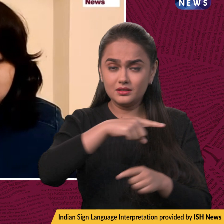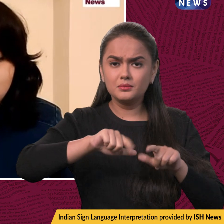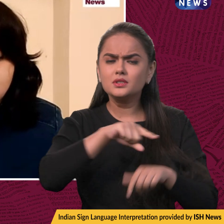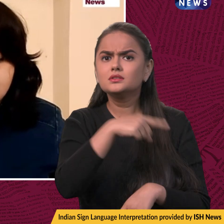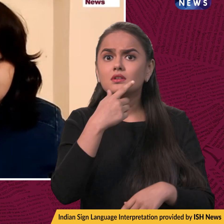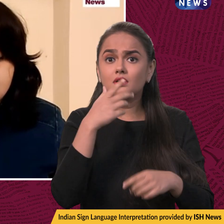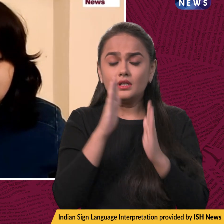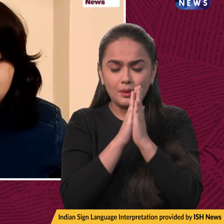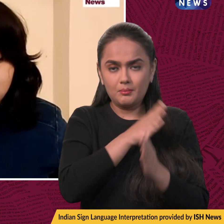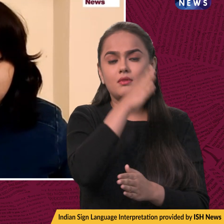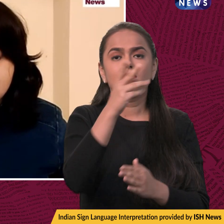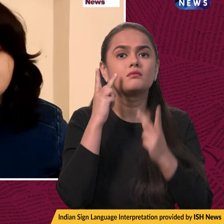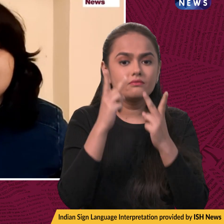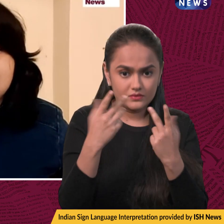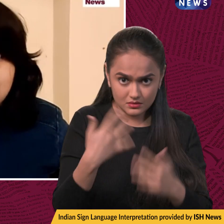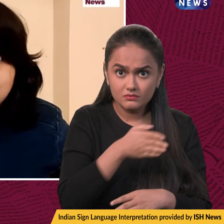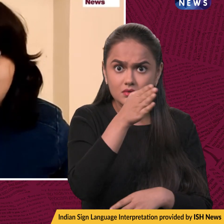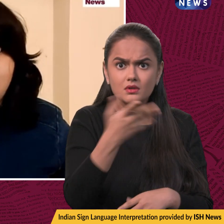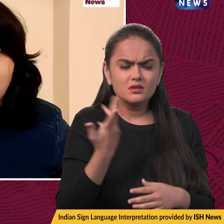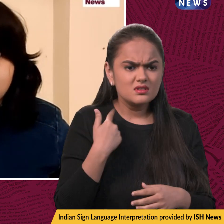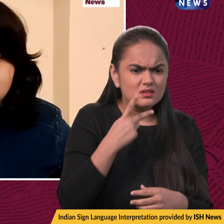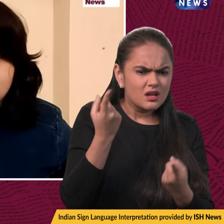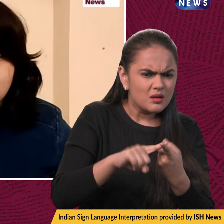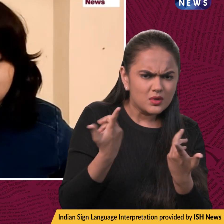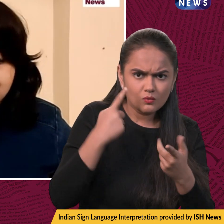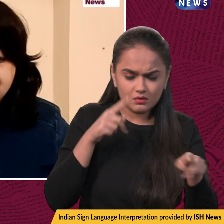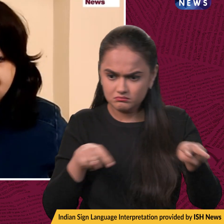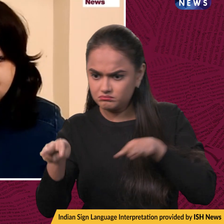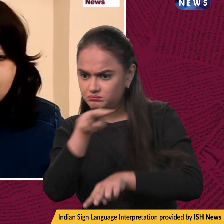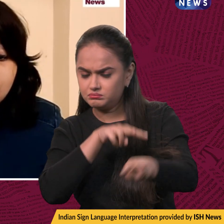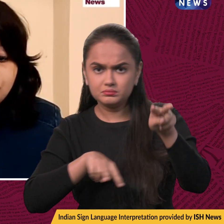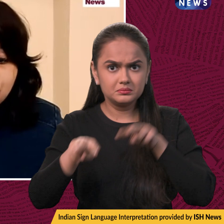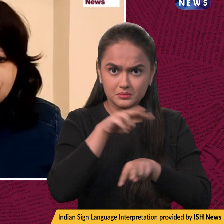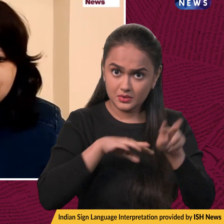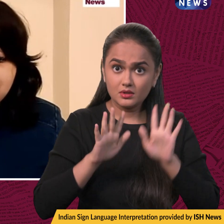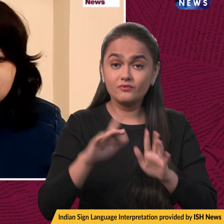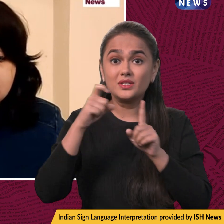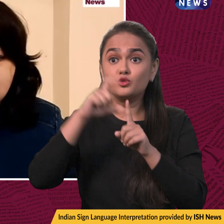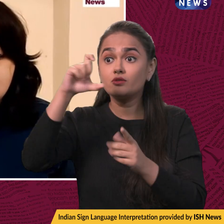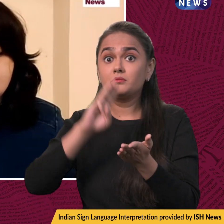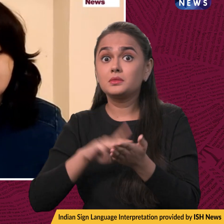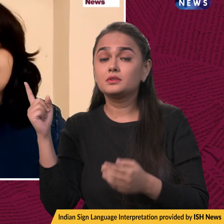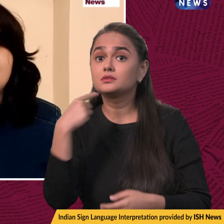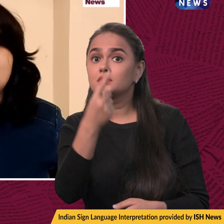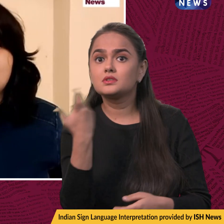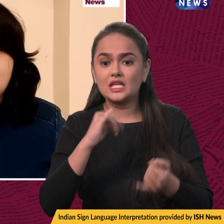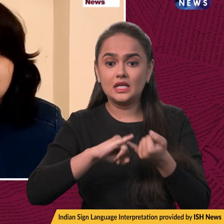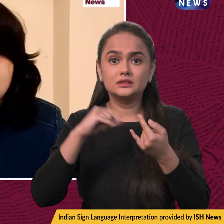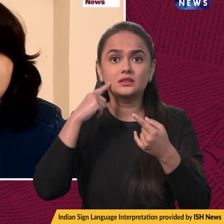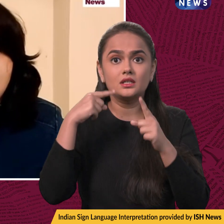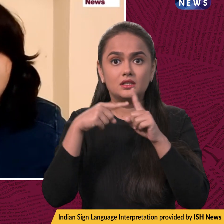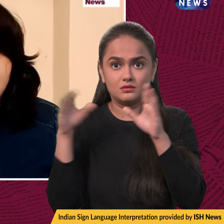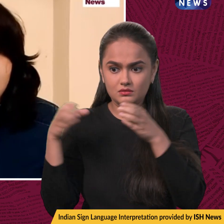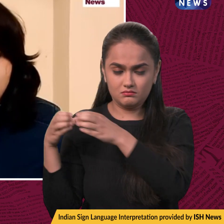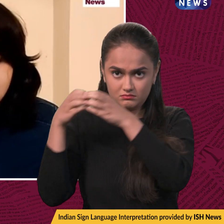the meantime, visited the temple premises to take stock of the situation. Deputy Chief Minister has said that the